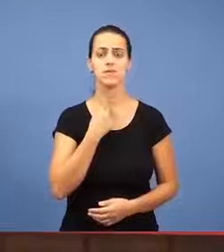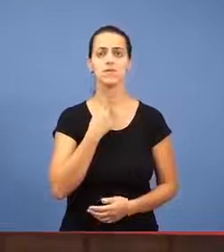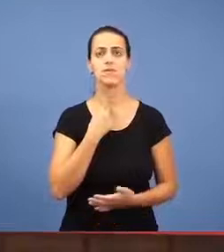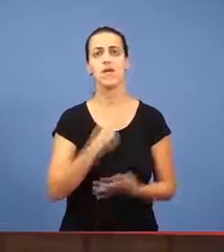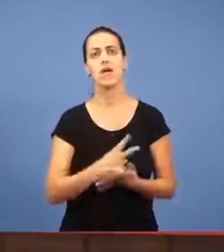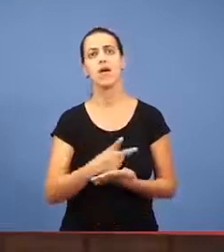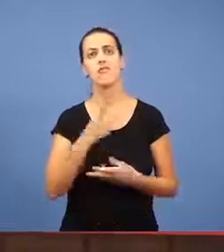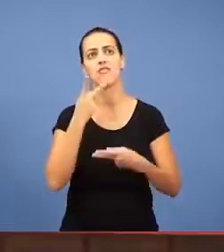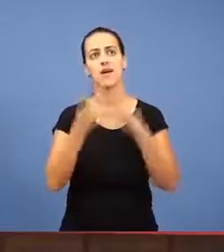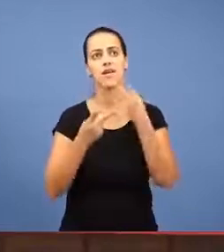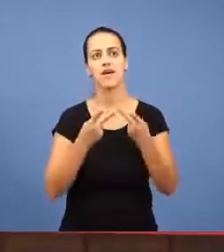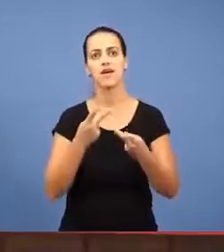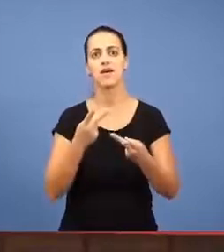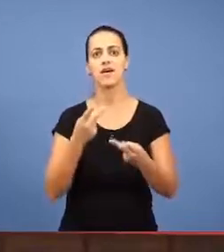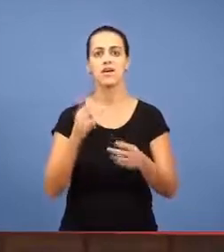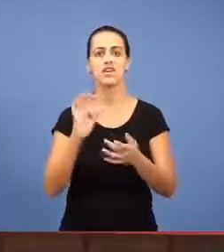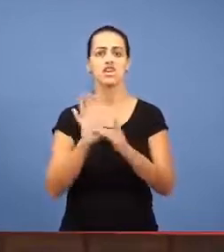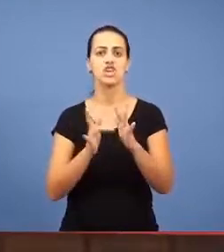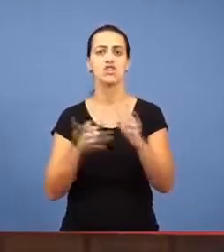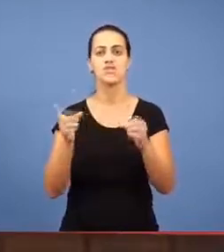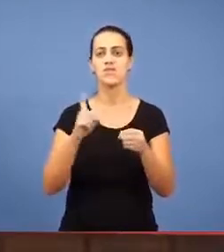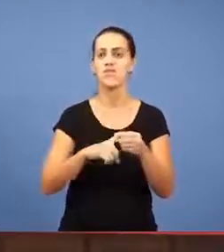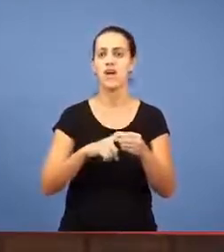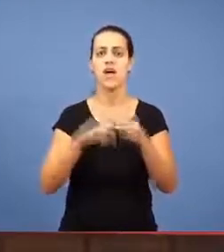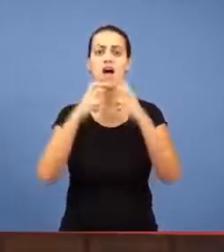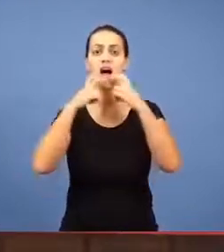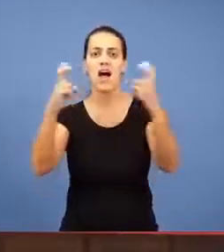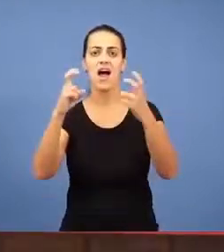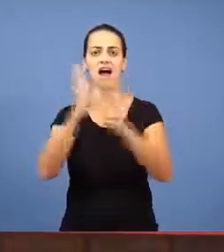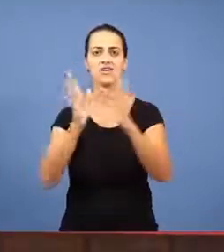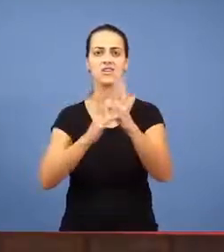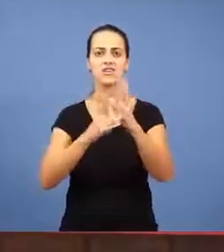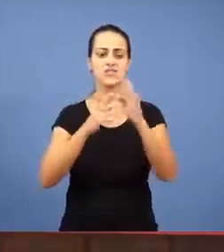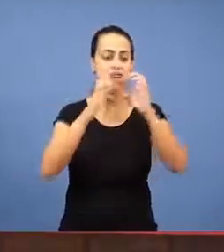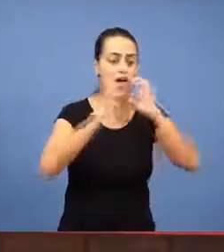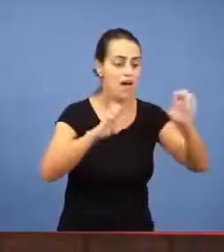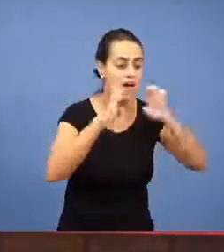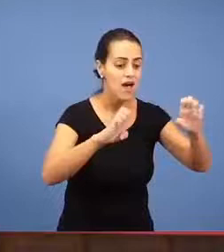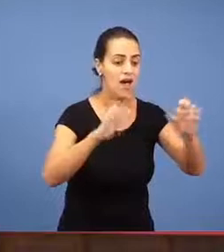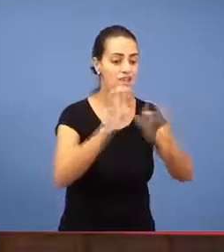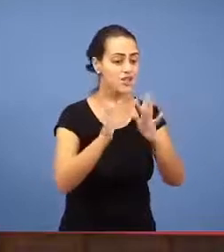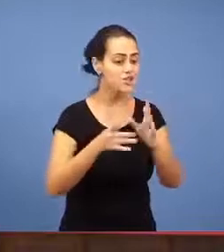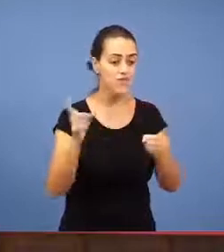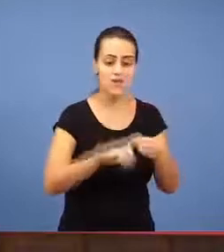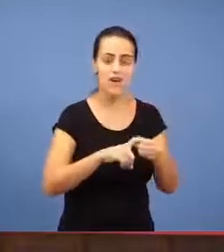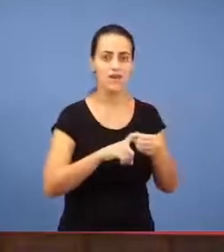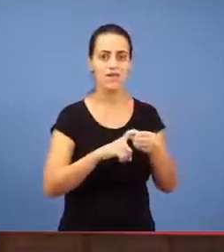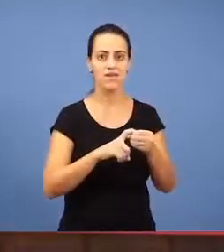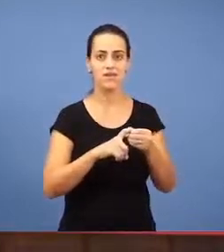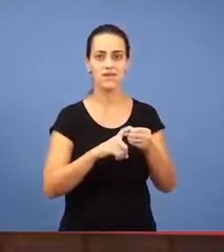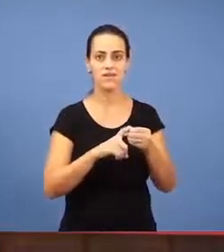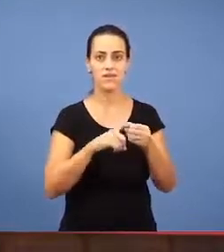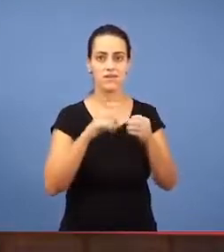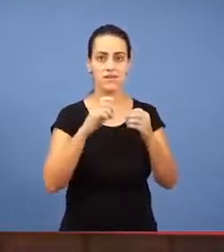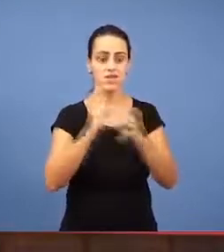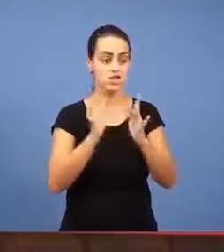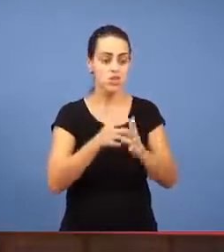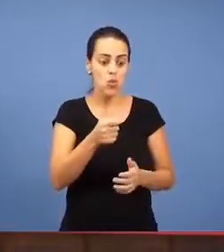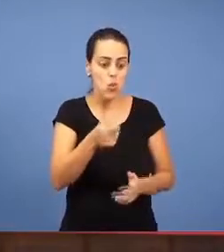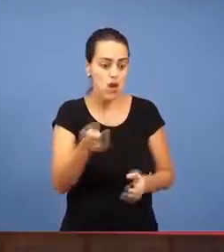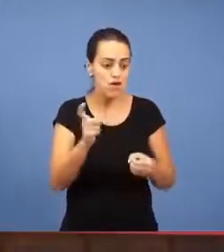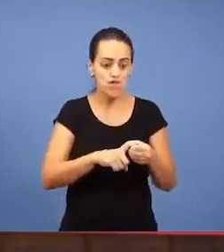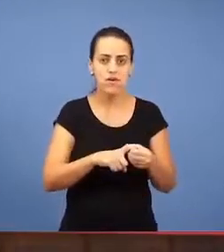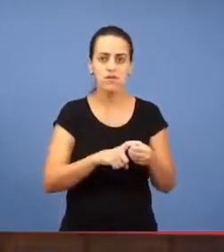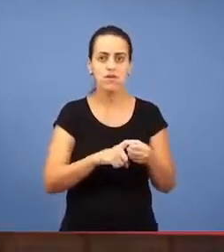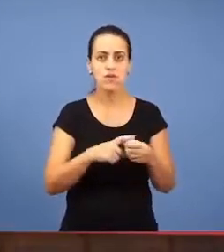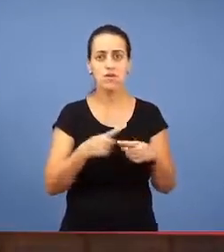We cannot continue speaking of a work of the Holy Spirit, saying that Jesus is coming, saying to everyone that Jesus